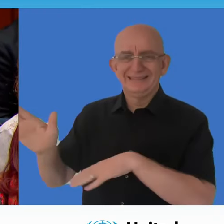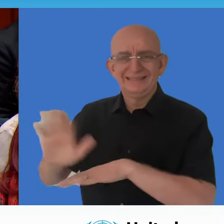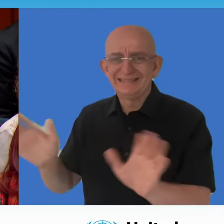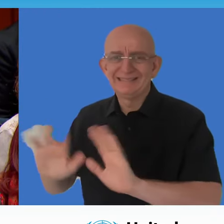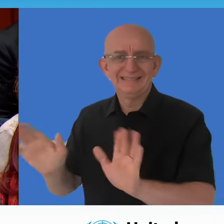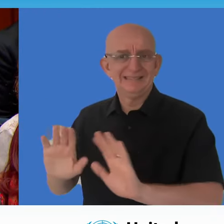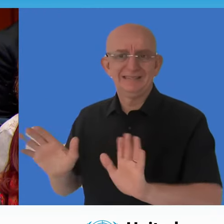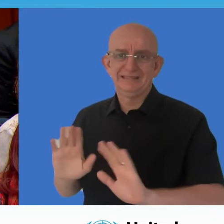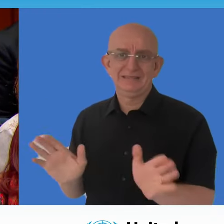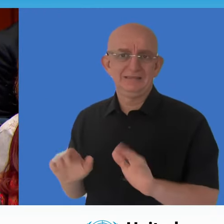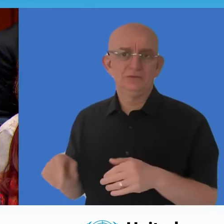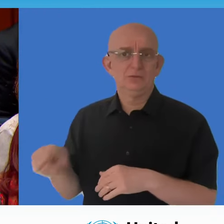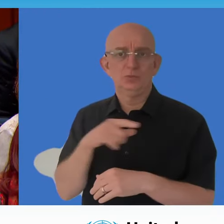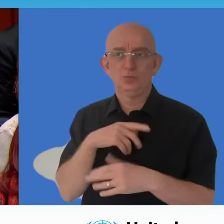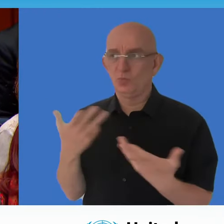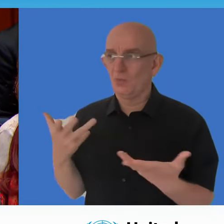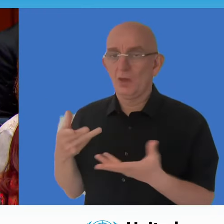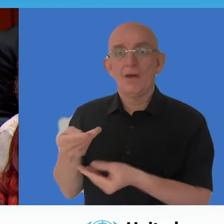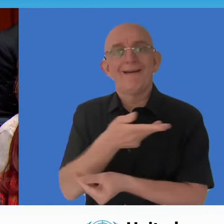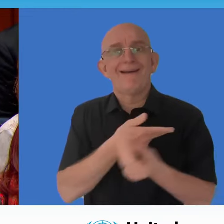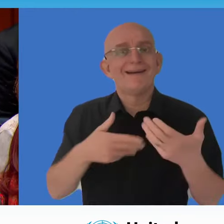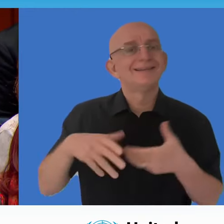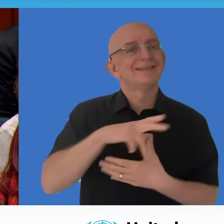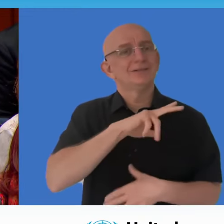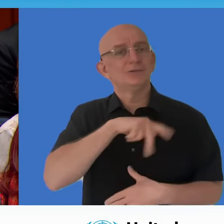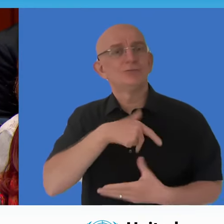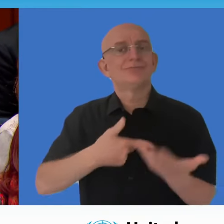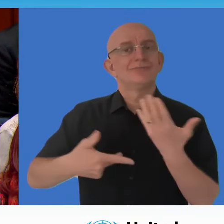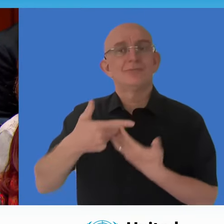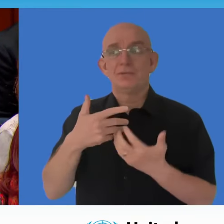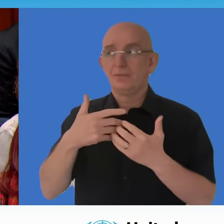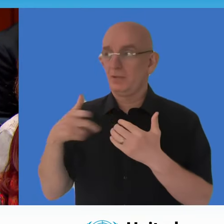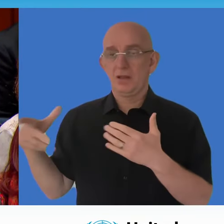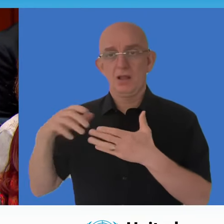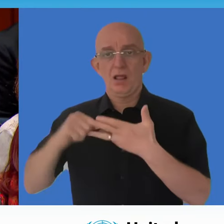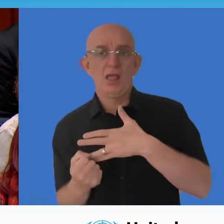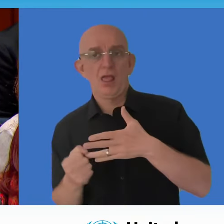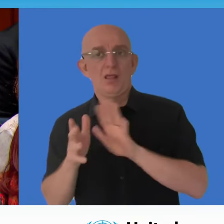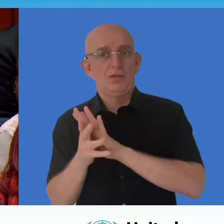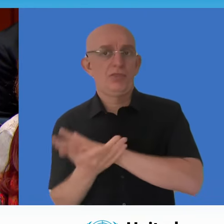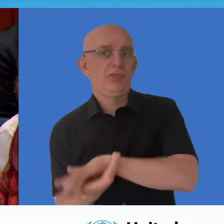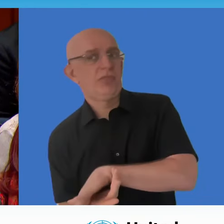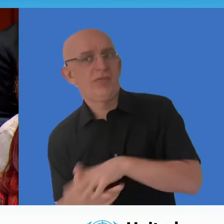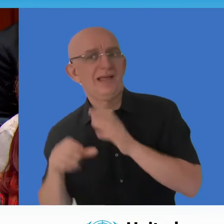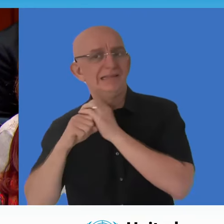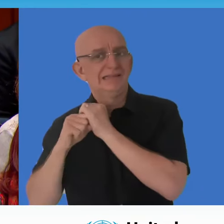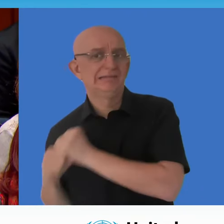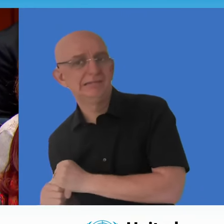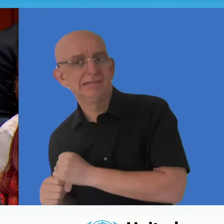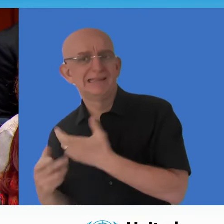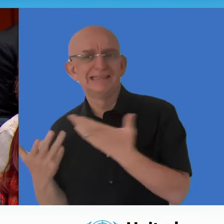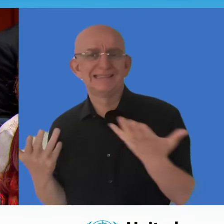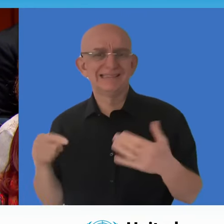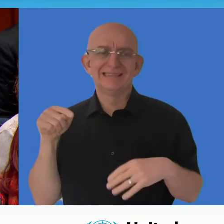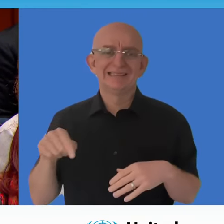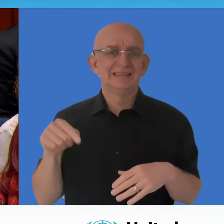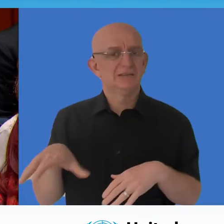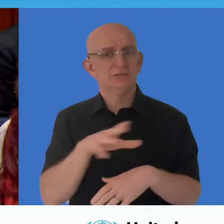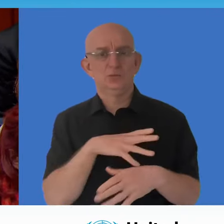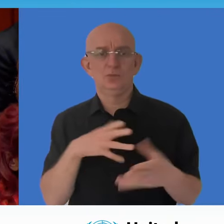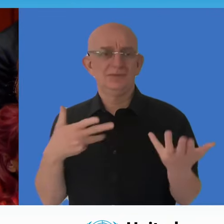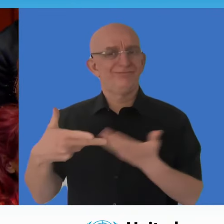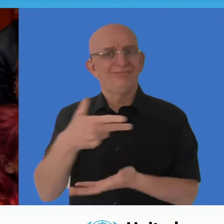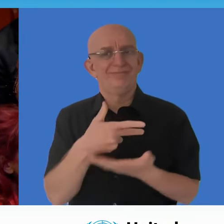fabric, a pillar of social development and growth. In this context, we call on the international community